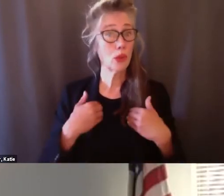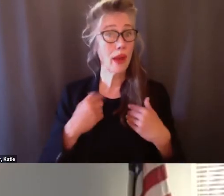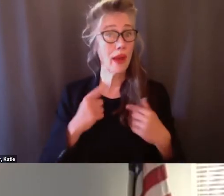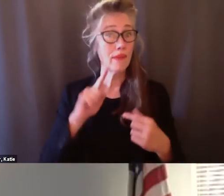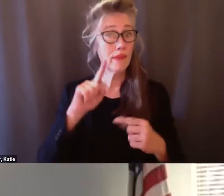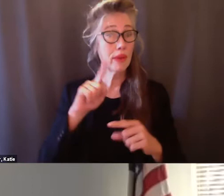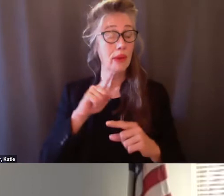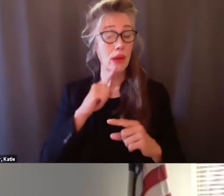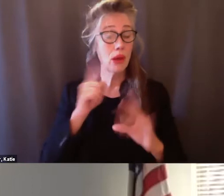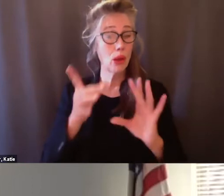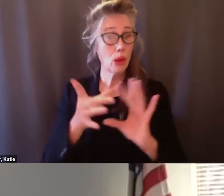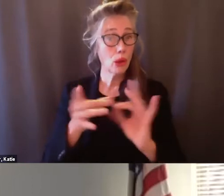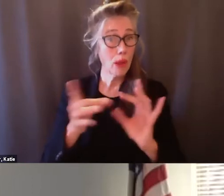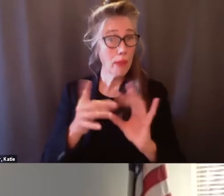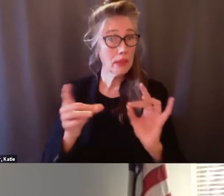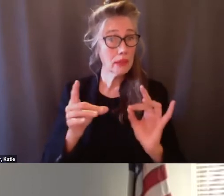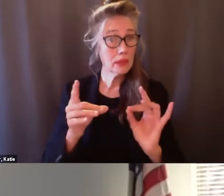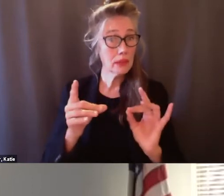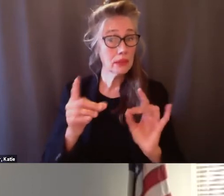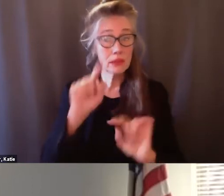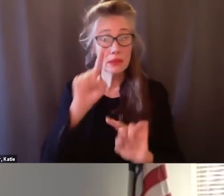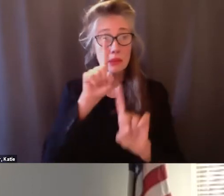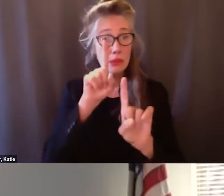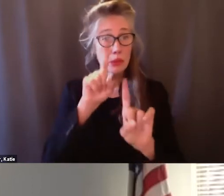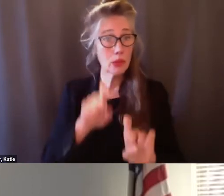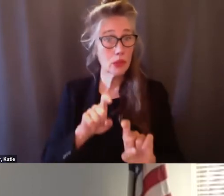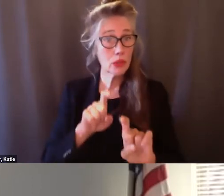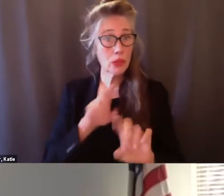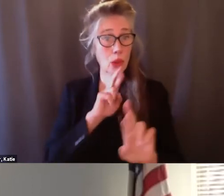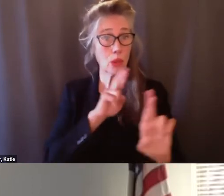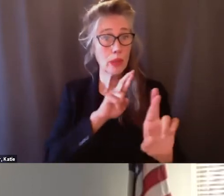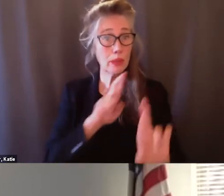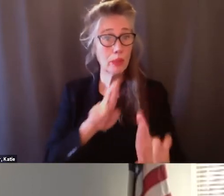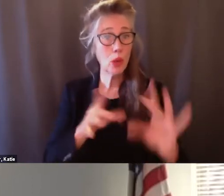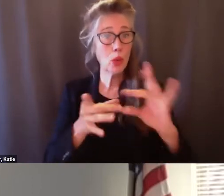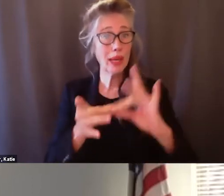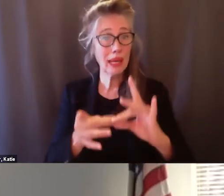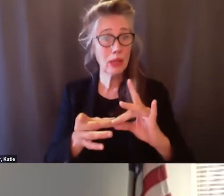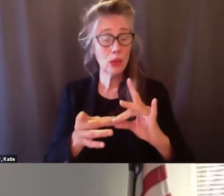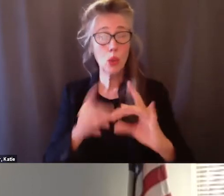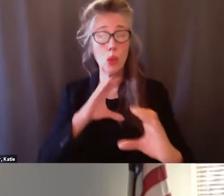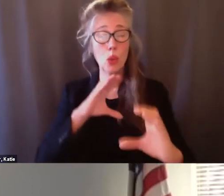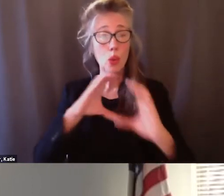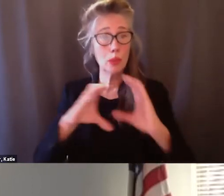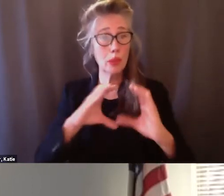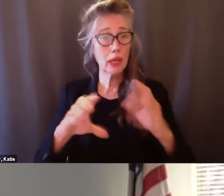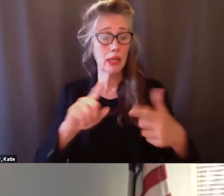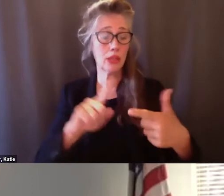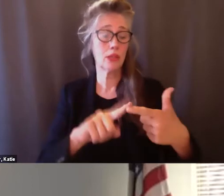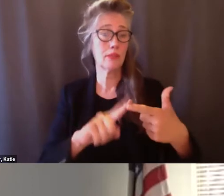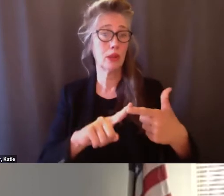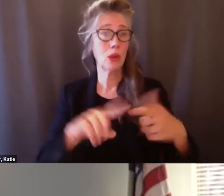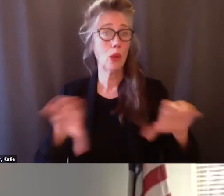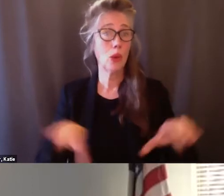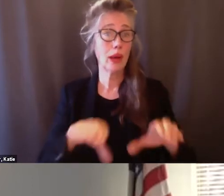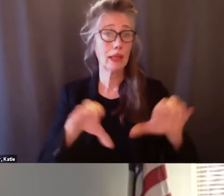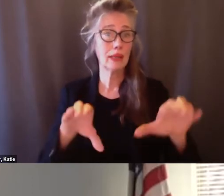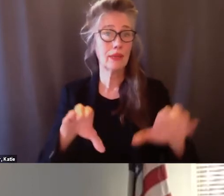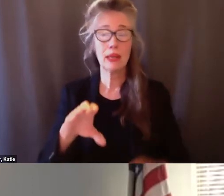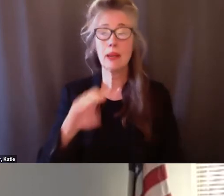questions, and reports regarding any communications or activities. Ms. Munoz.